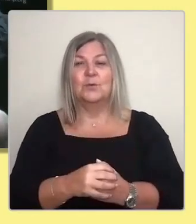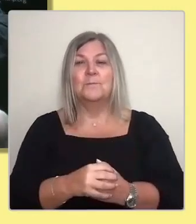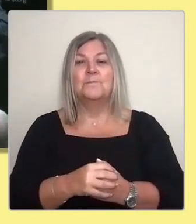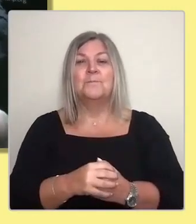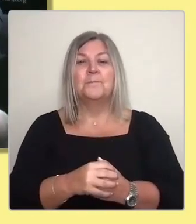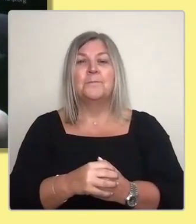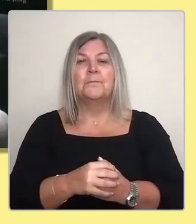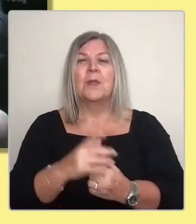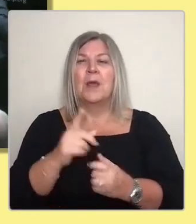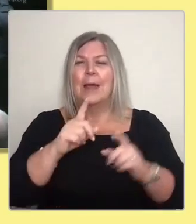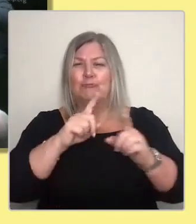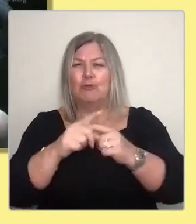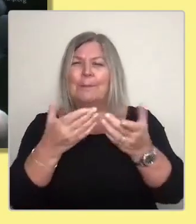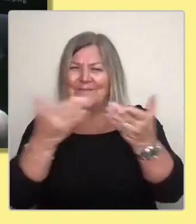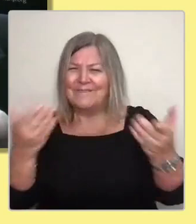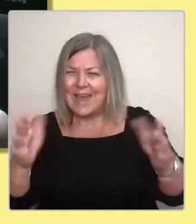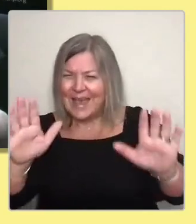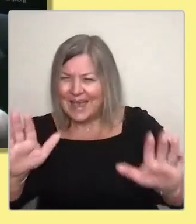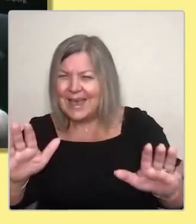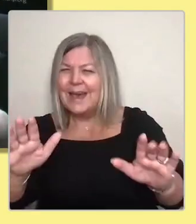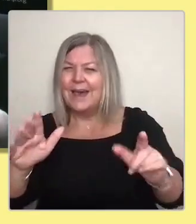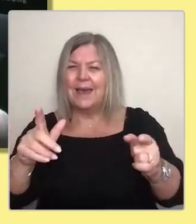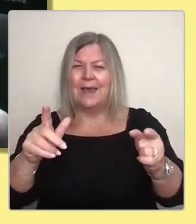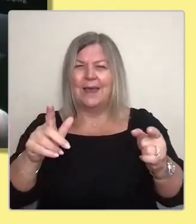I'm trying to be fair and move around the hall.